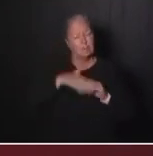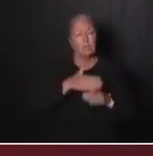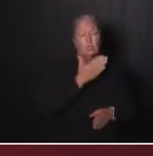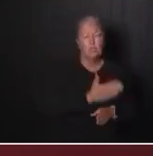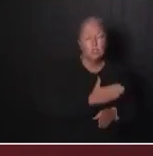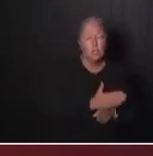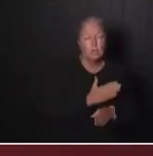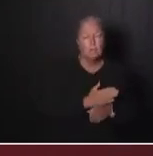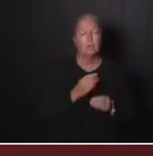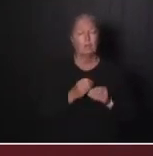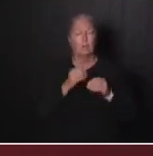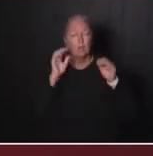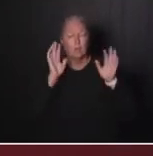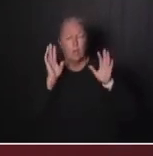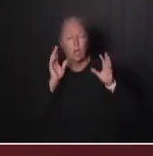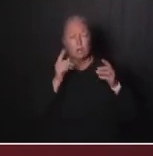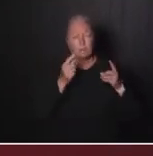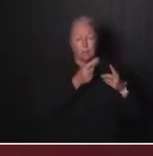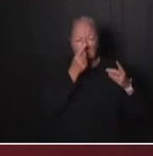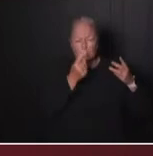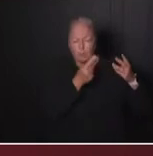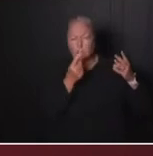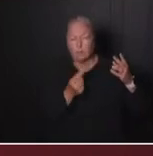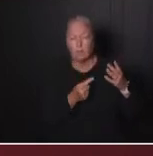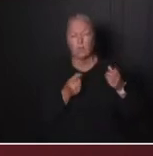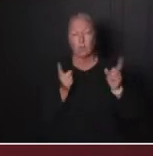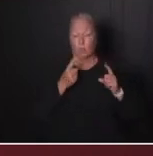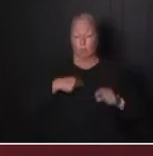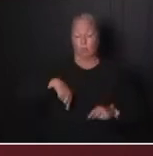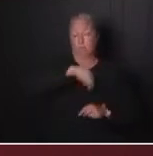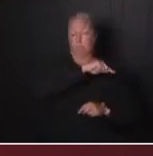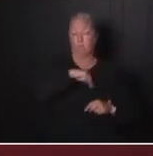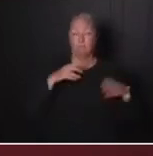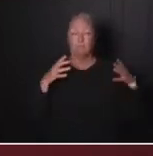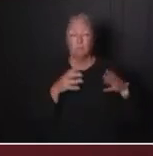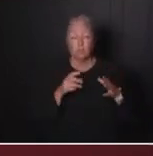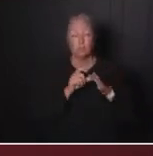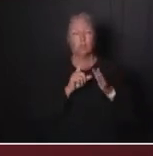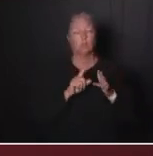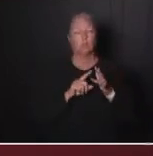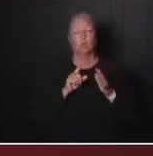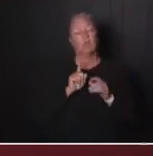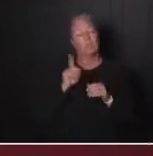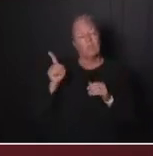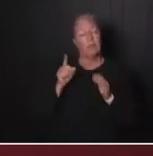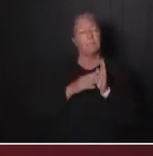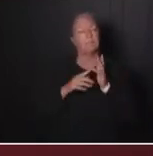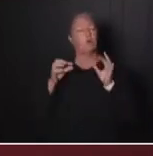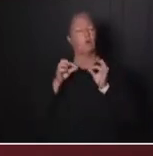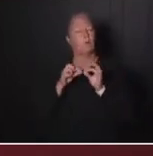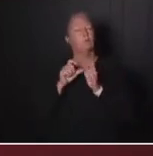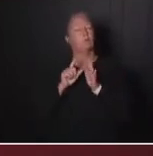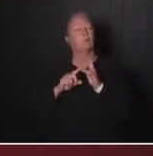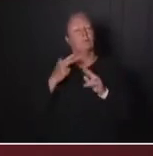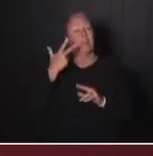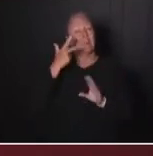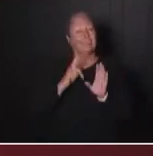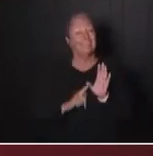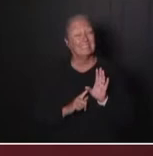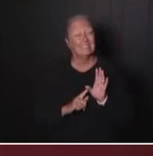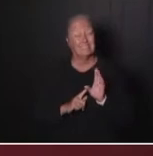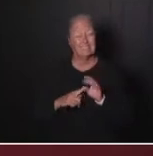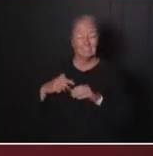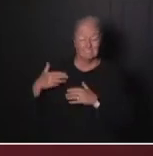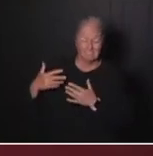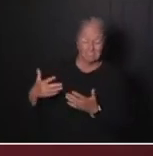climbing the technological ladder. And when you think about, you know, what this mob has done over the last 8 years, they've just let the country drift. You know, today we